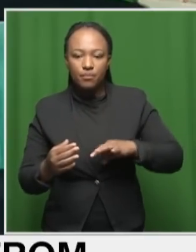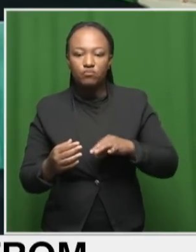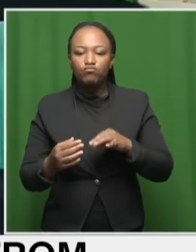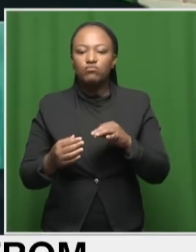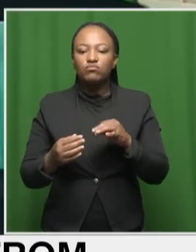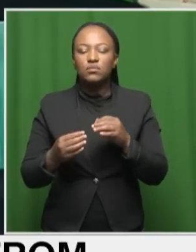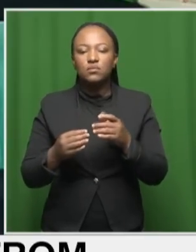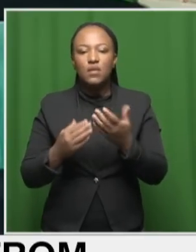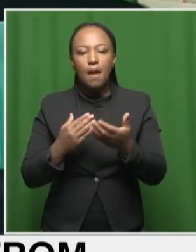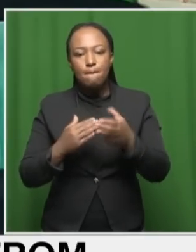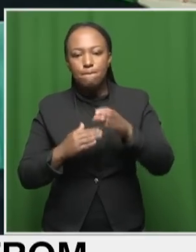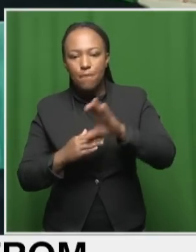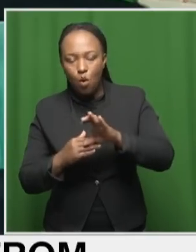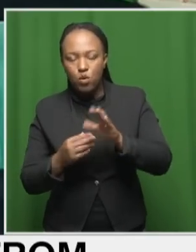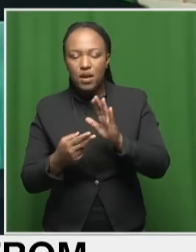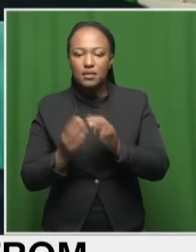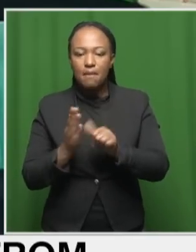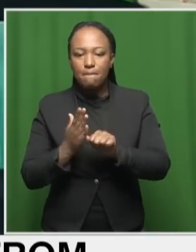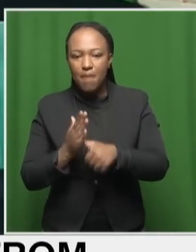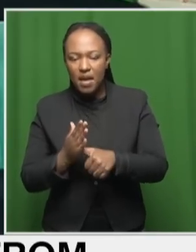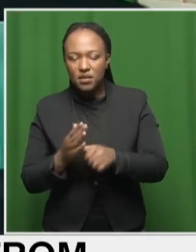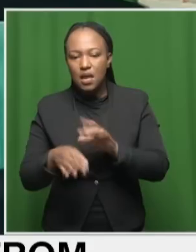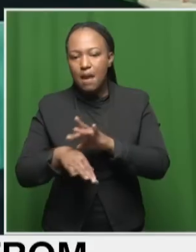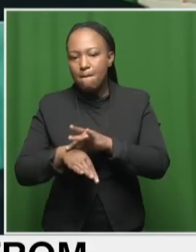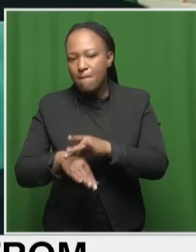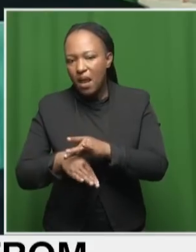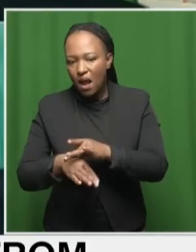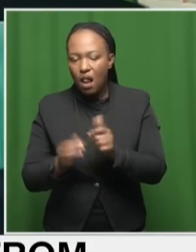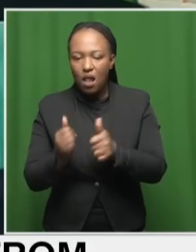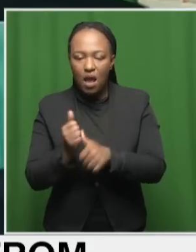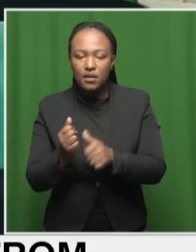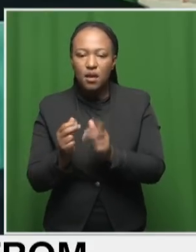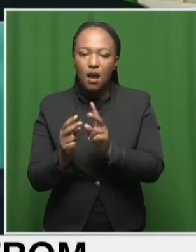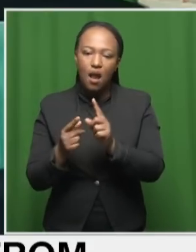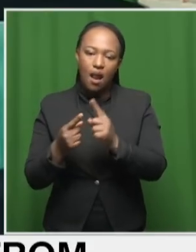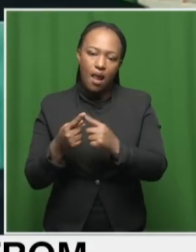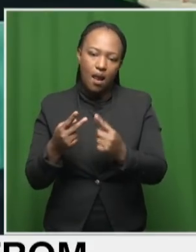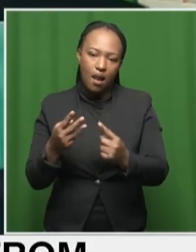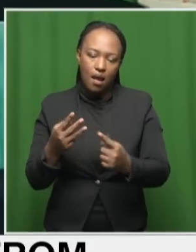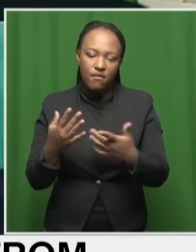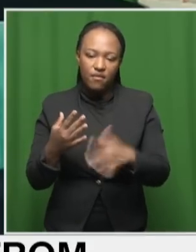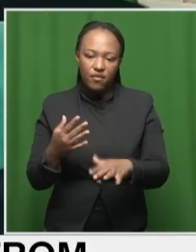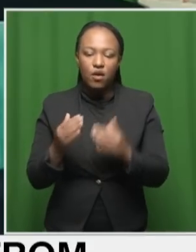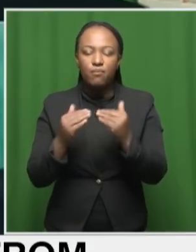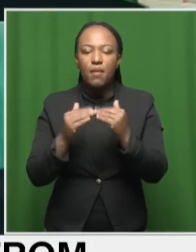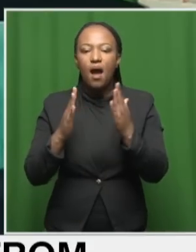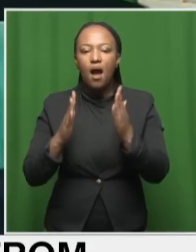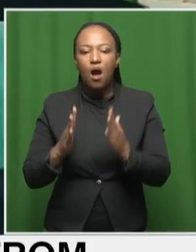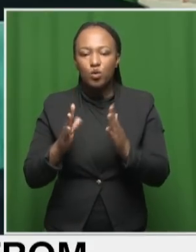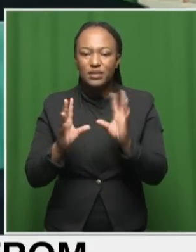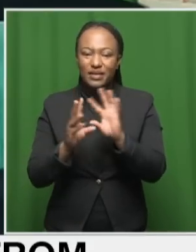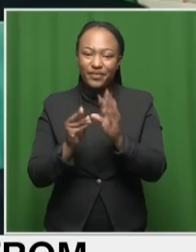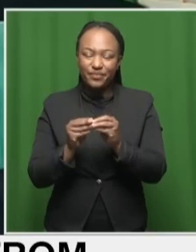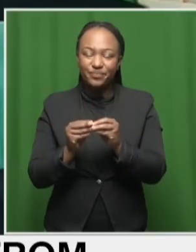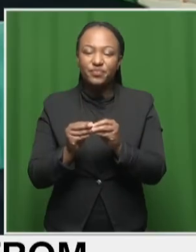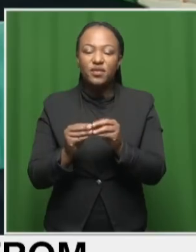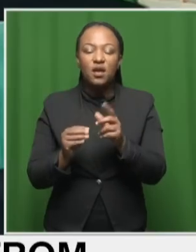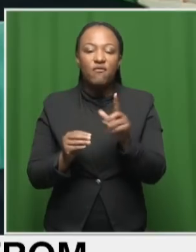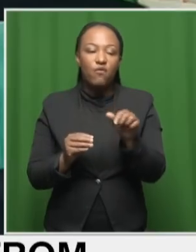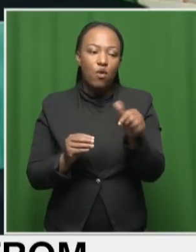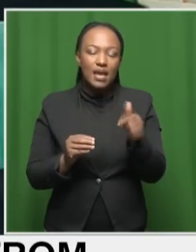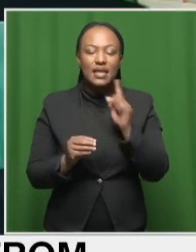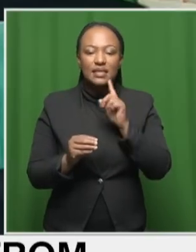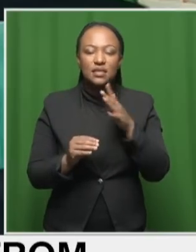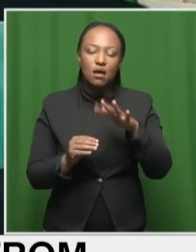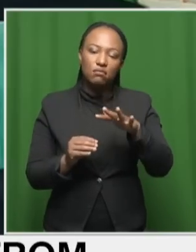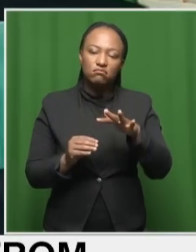check, pension, medical aid, housing subsidy, etc., the monthly full-time equivalent that the average teacher in